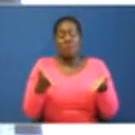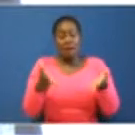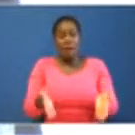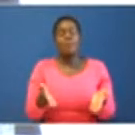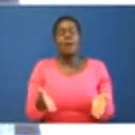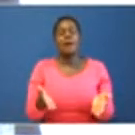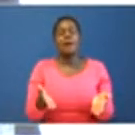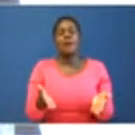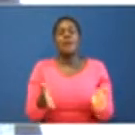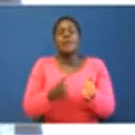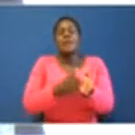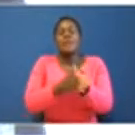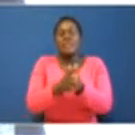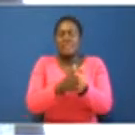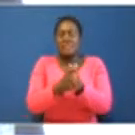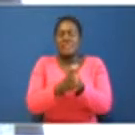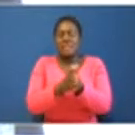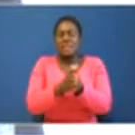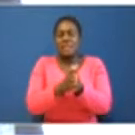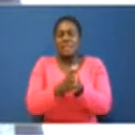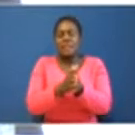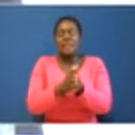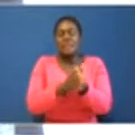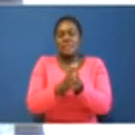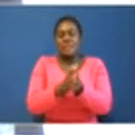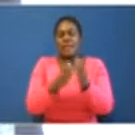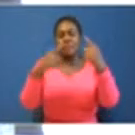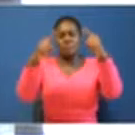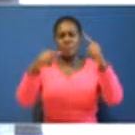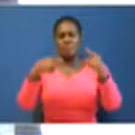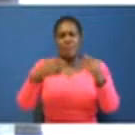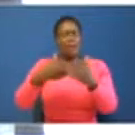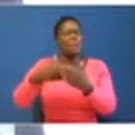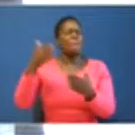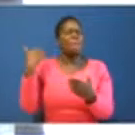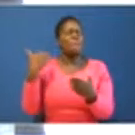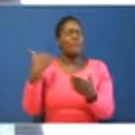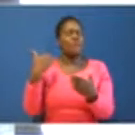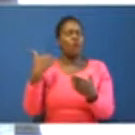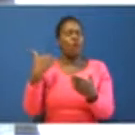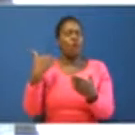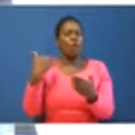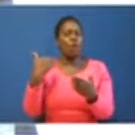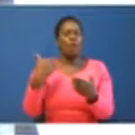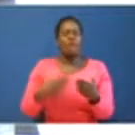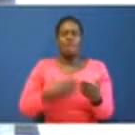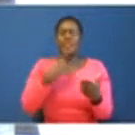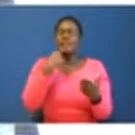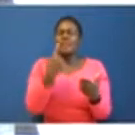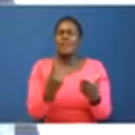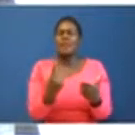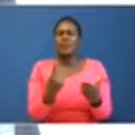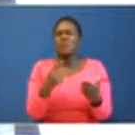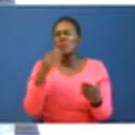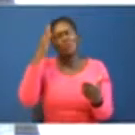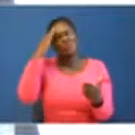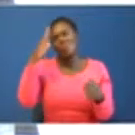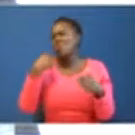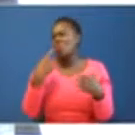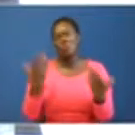here so the interest level is is growing and like the other panelists said that i mean who